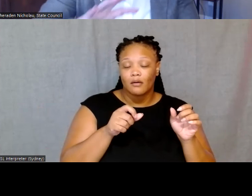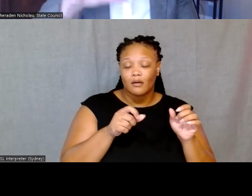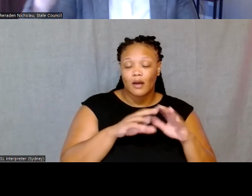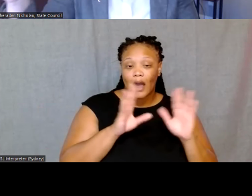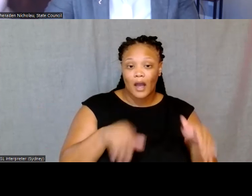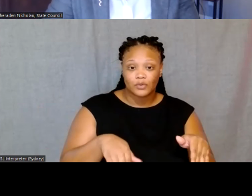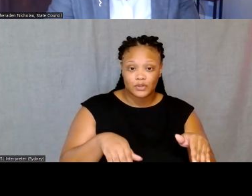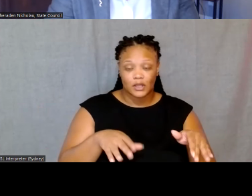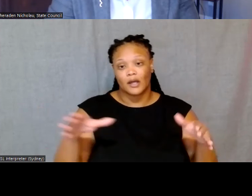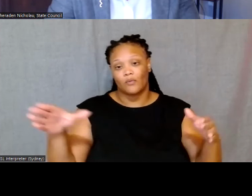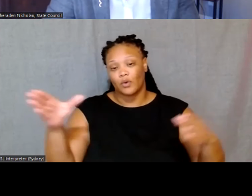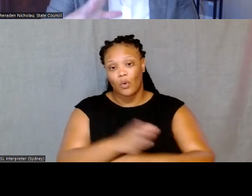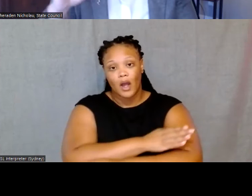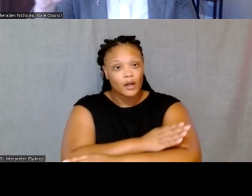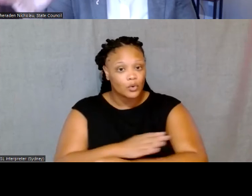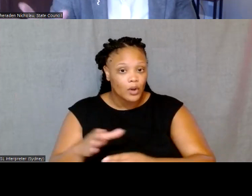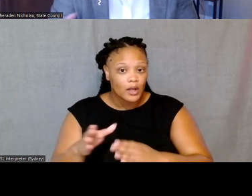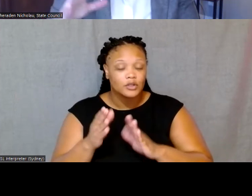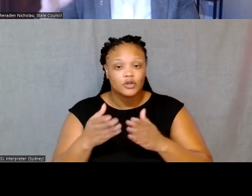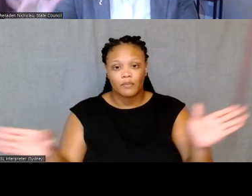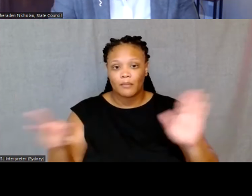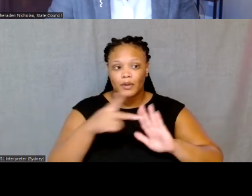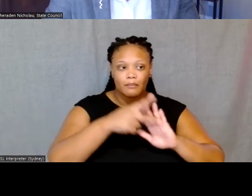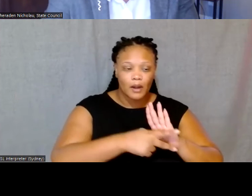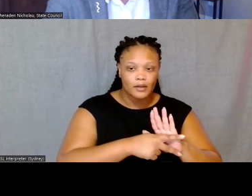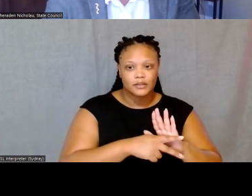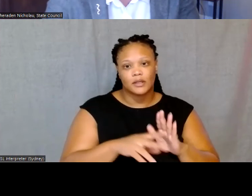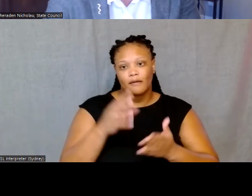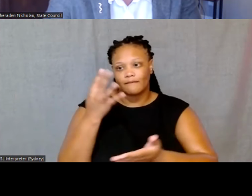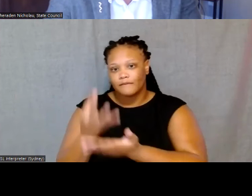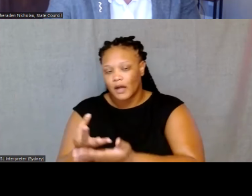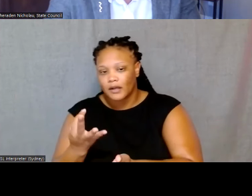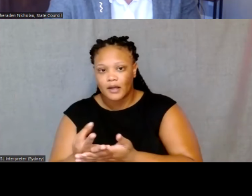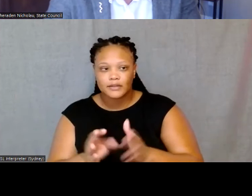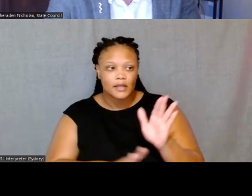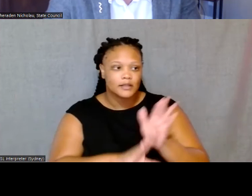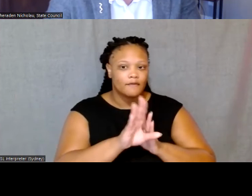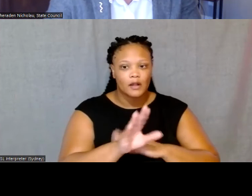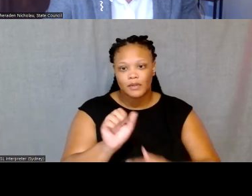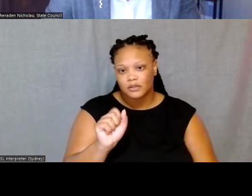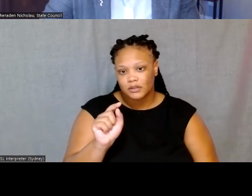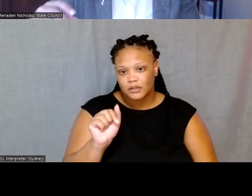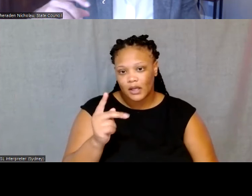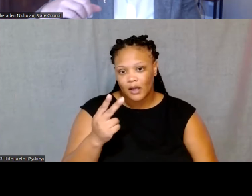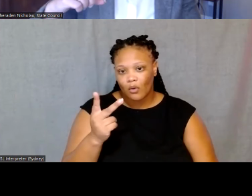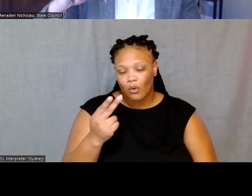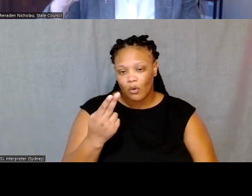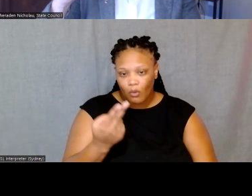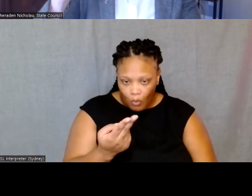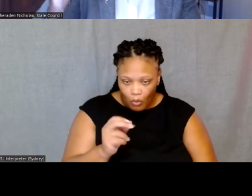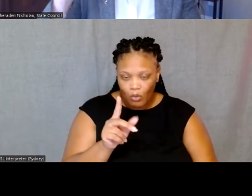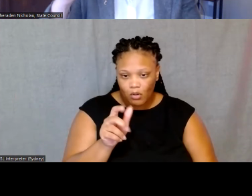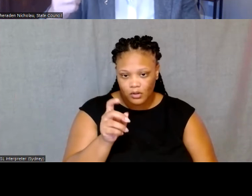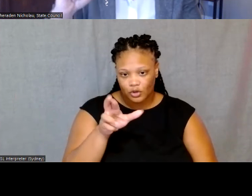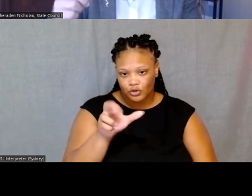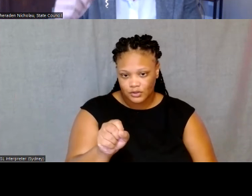a wide range of public policy and finance and development stakeholders. And it did a few things. It